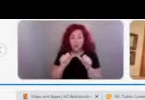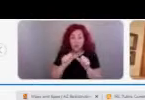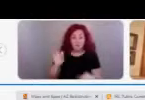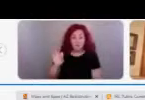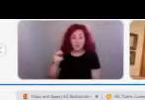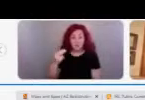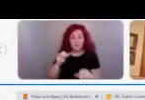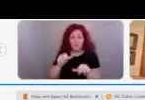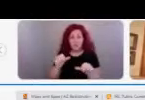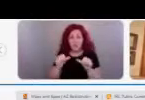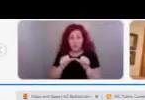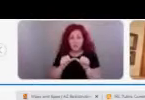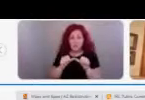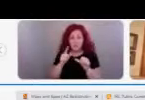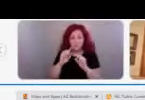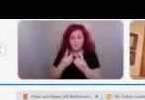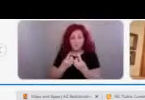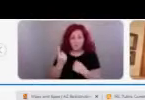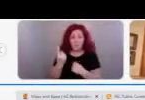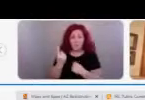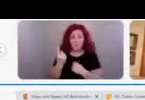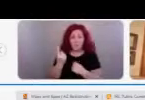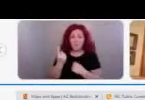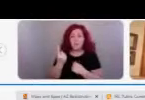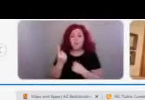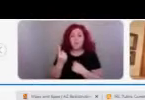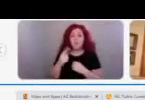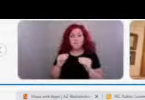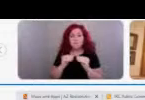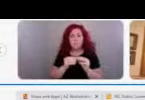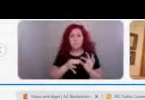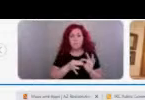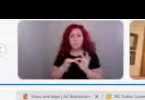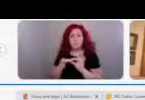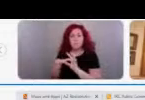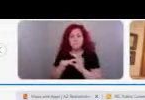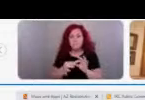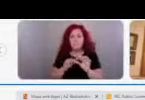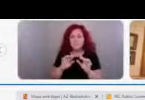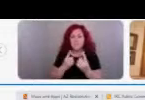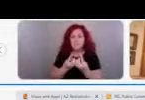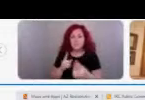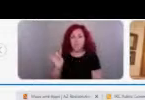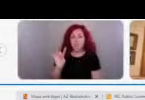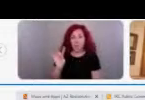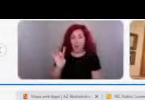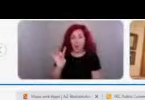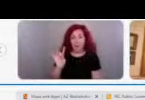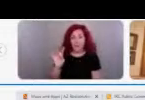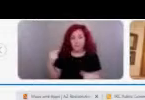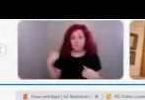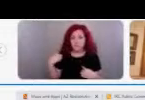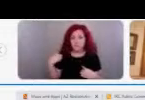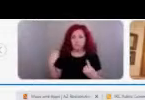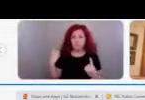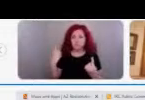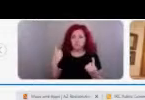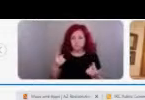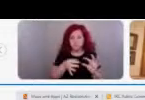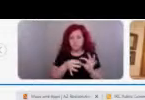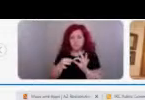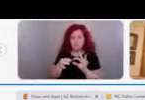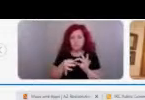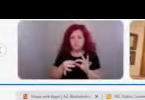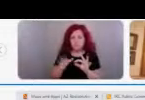area as of district one we would be more in line with the district 8 which is what we have been aligned with in the